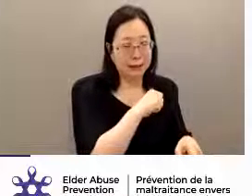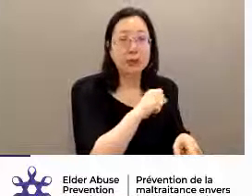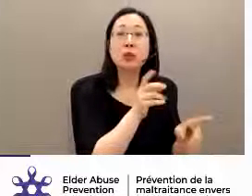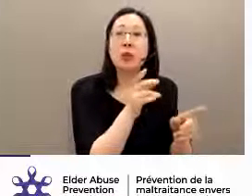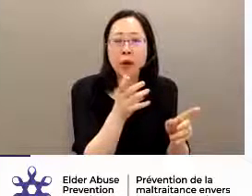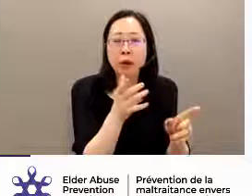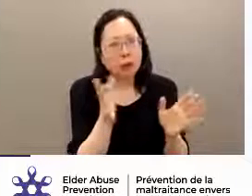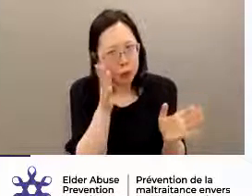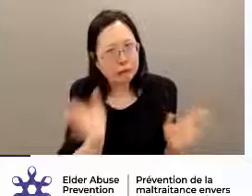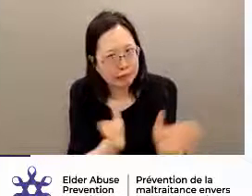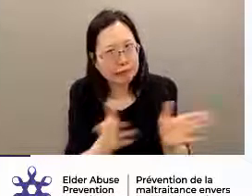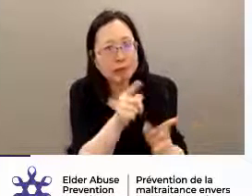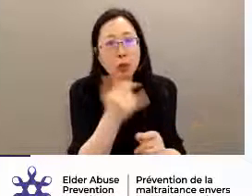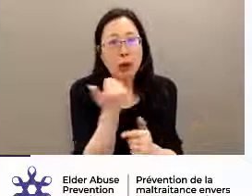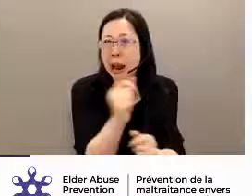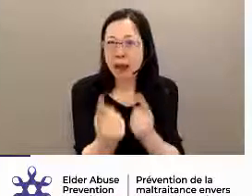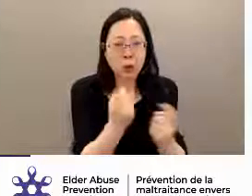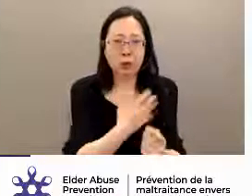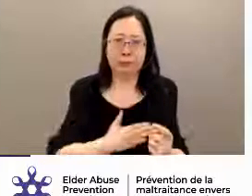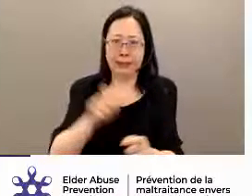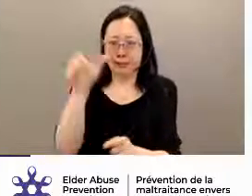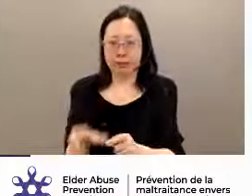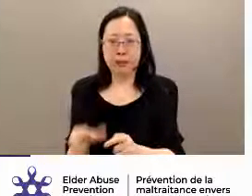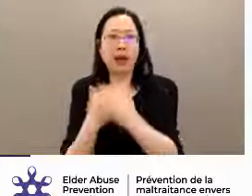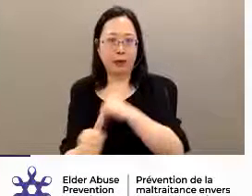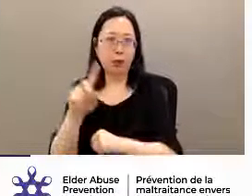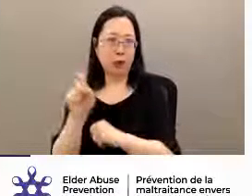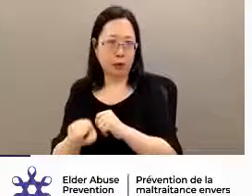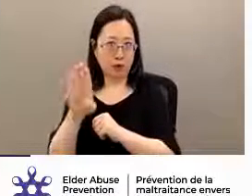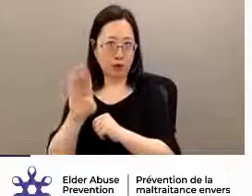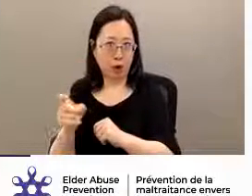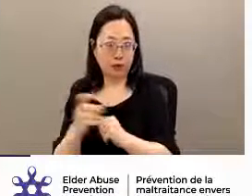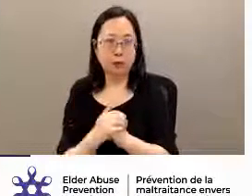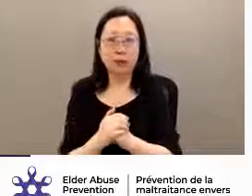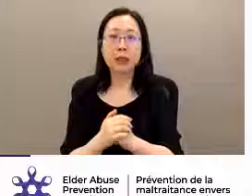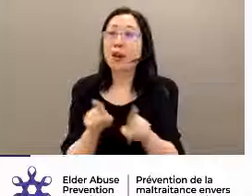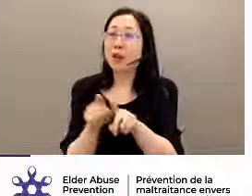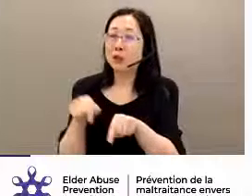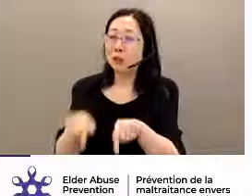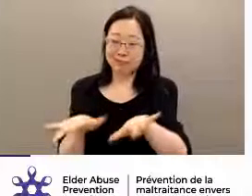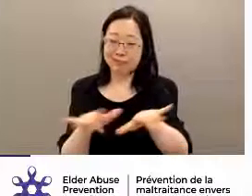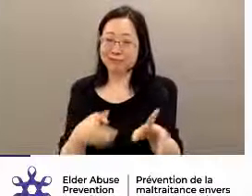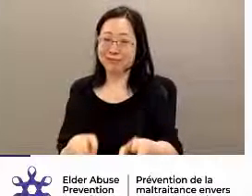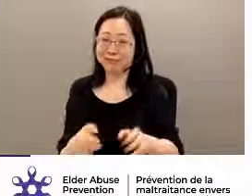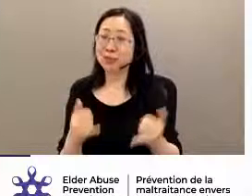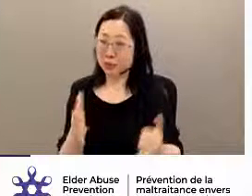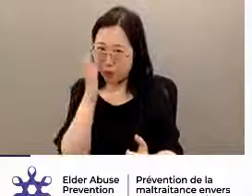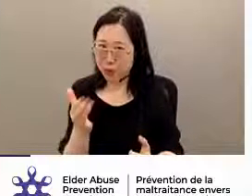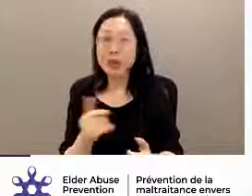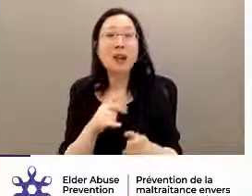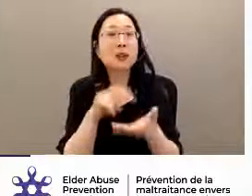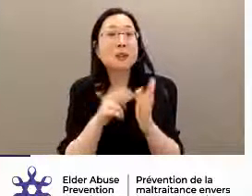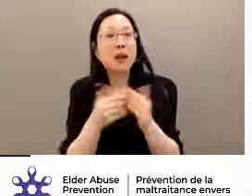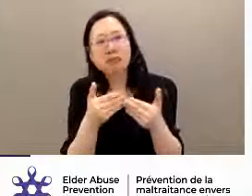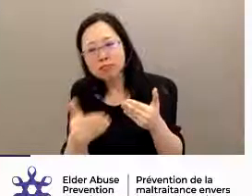forget to post them there. So just as a reminder, as you know, we are recording today's session. It will be up on our website within the next